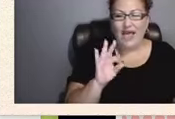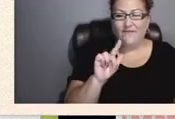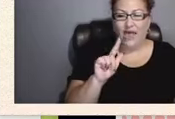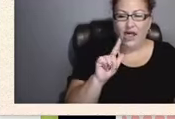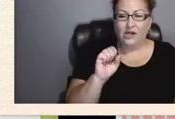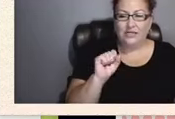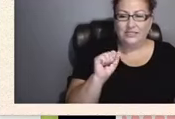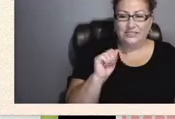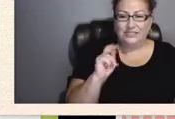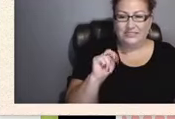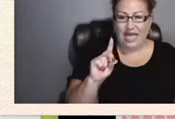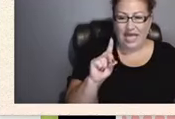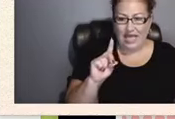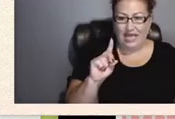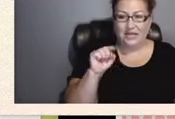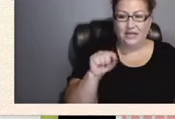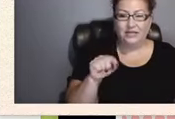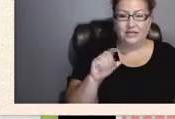flsand.org,